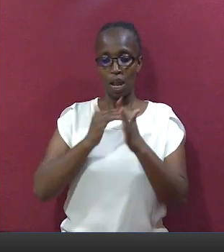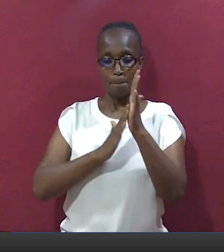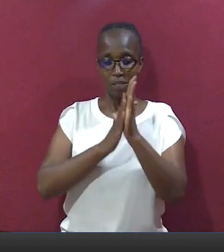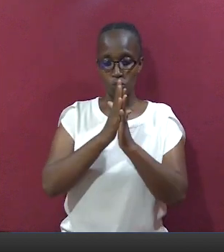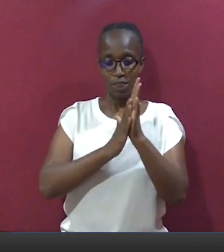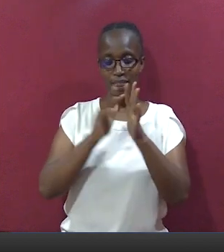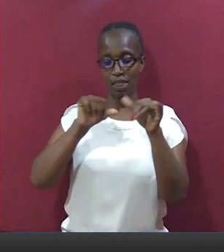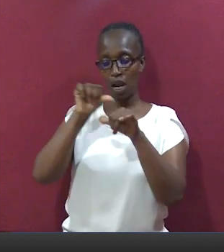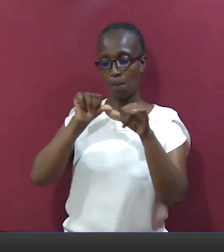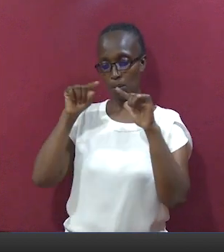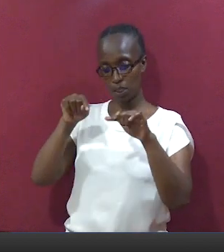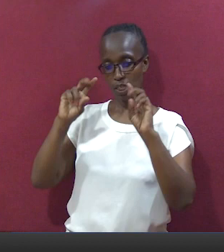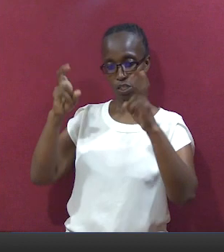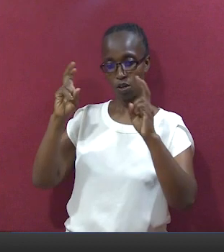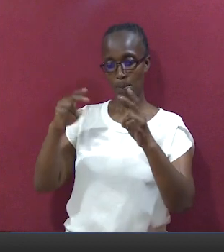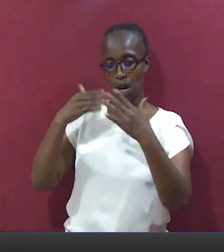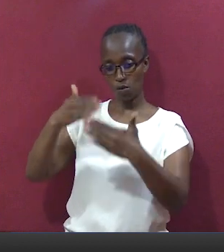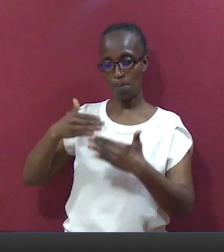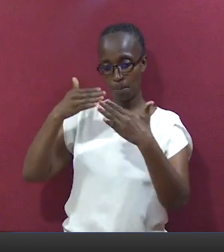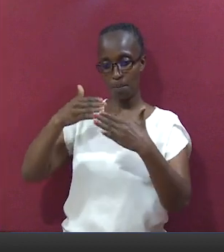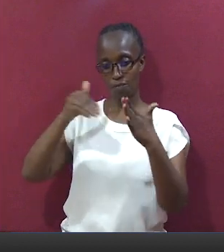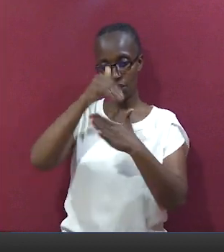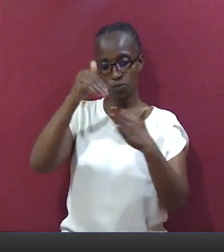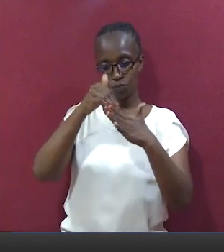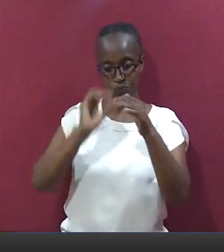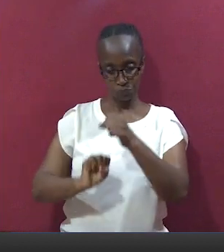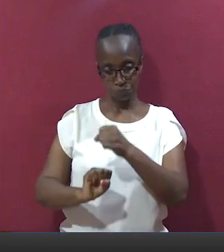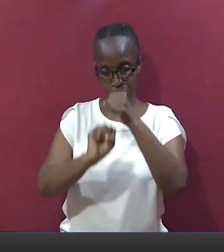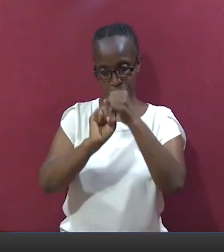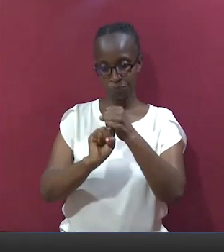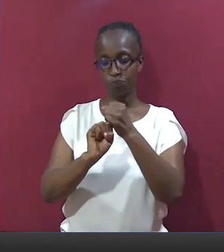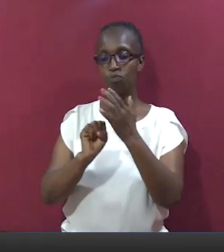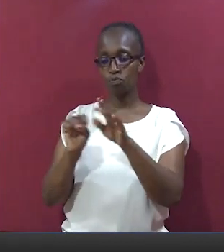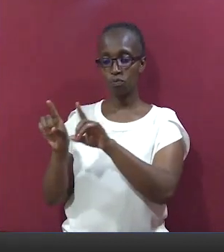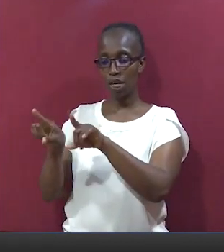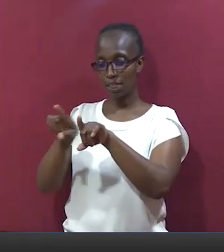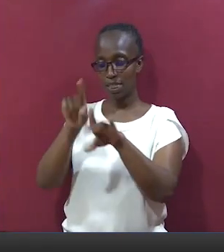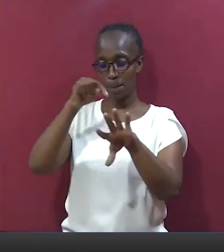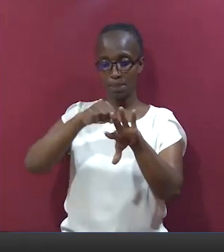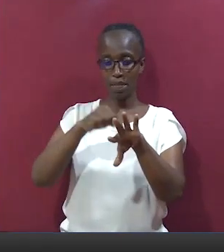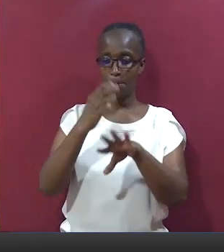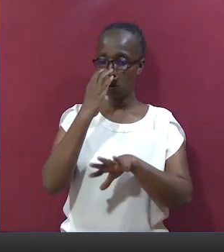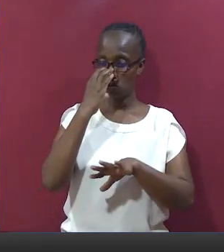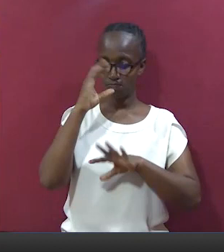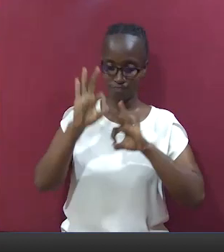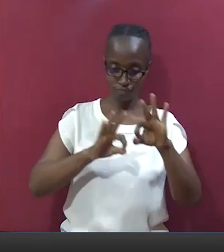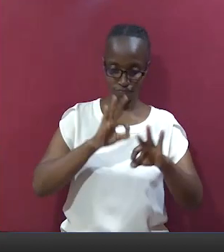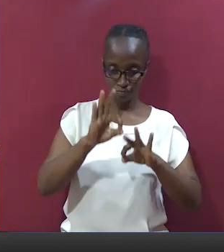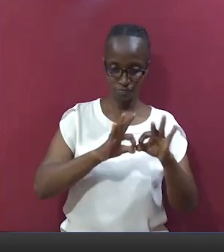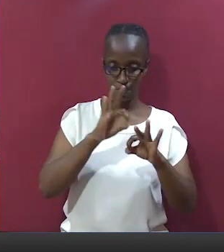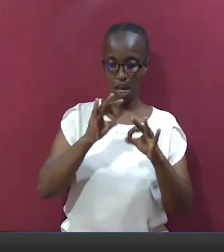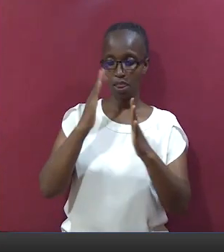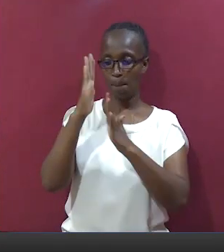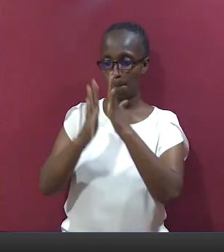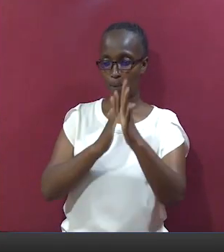matter, and we will be able to give all the support. Aidha, Rais Ruto alichukua fursa hiyo kueleza baadhi ya mikakati serikali